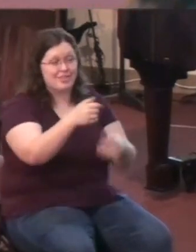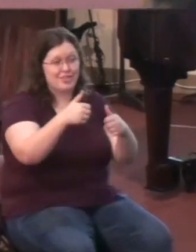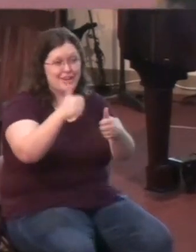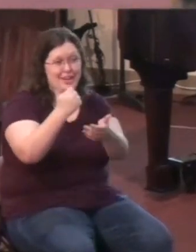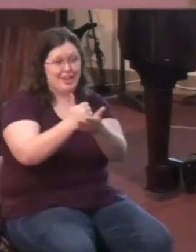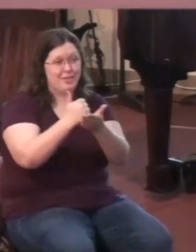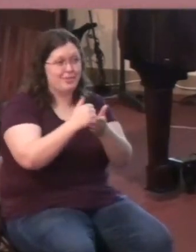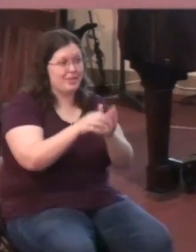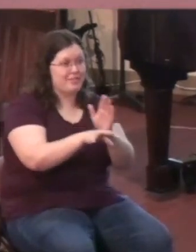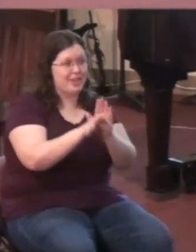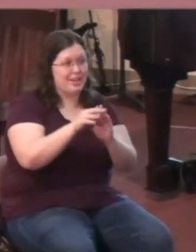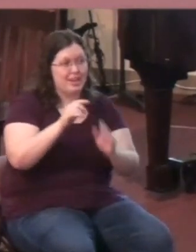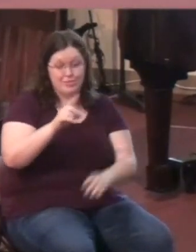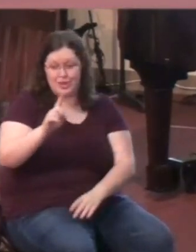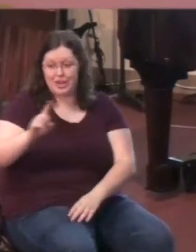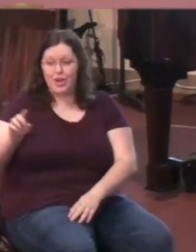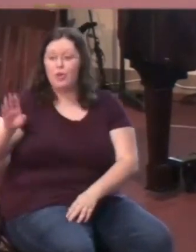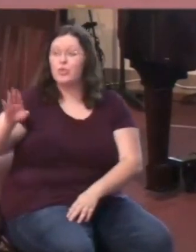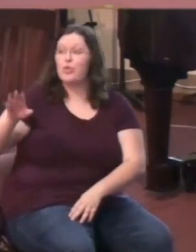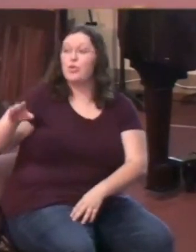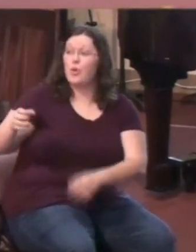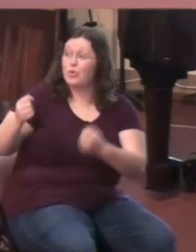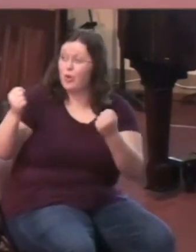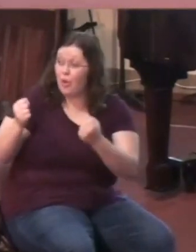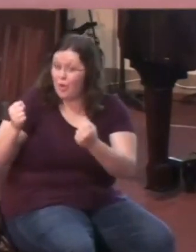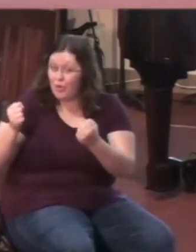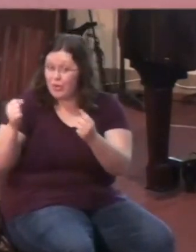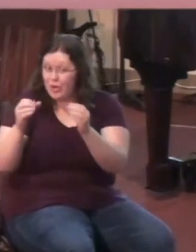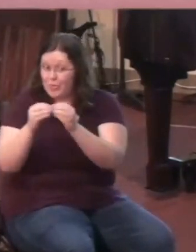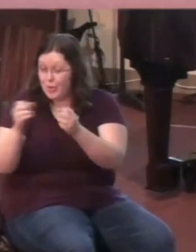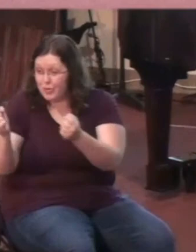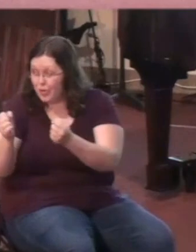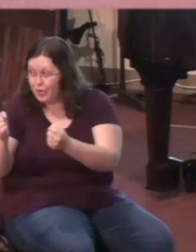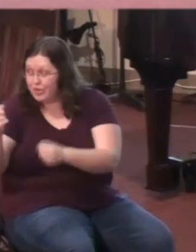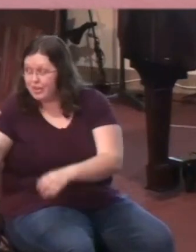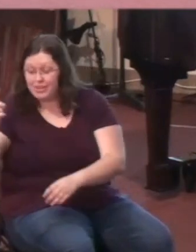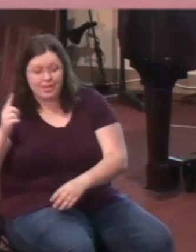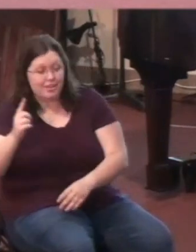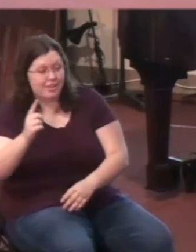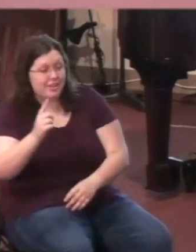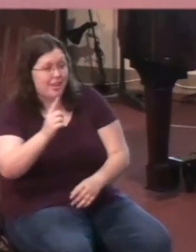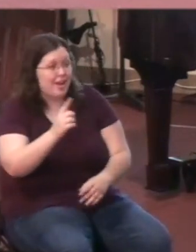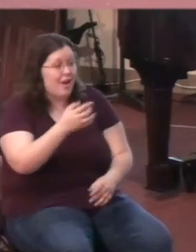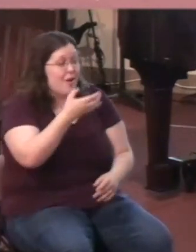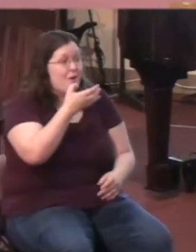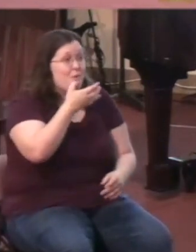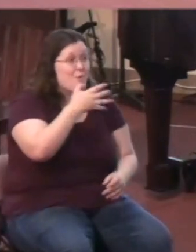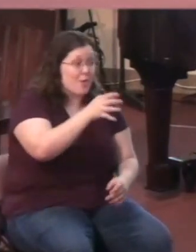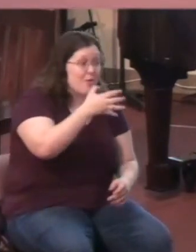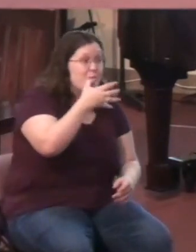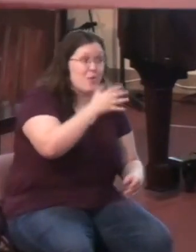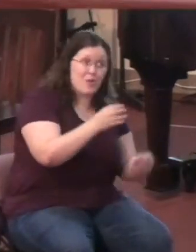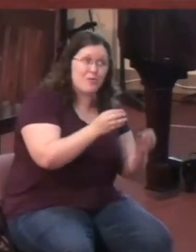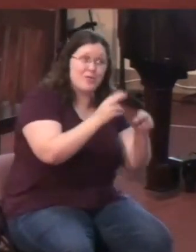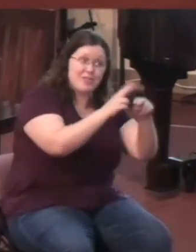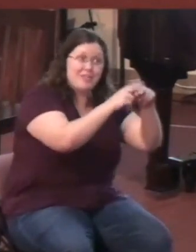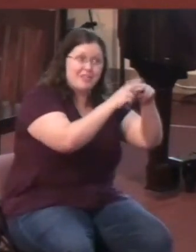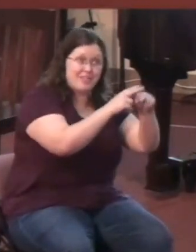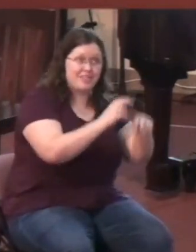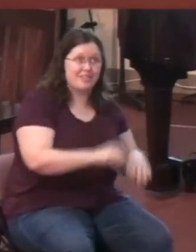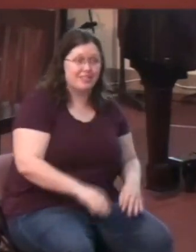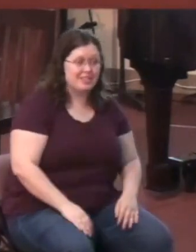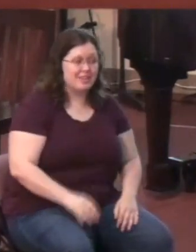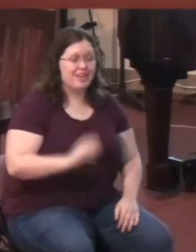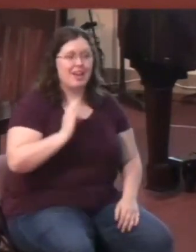like I'm walking over here and you're saying, oh, nope, you're getting colder, you're getting colder. And then I go a little bit over here and you go, oh, you're getting warmer. That's like